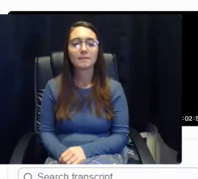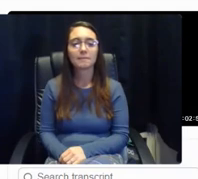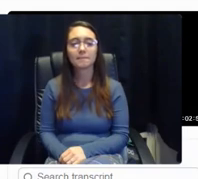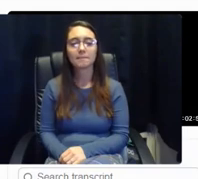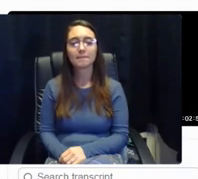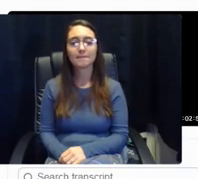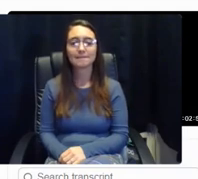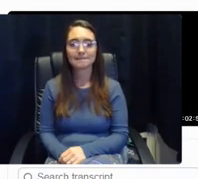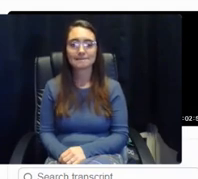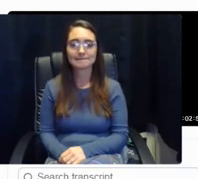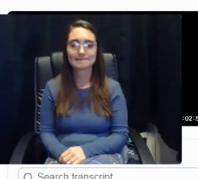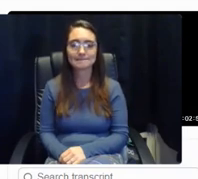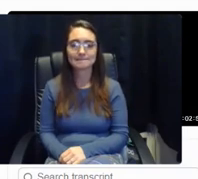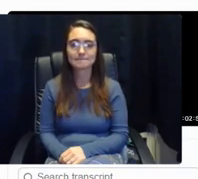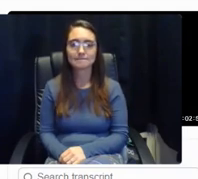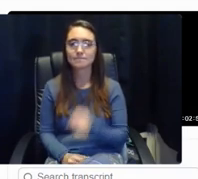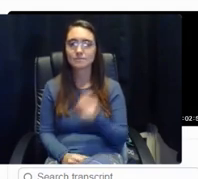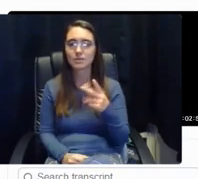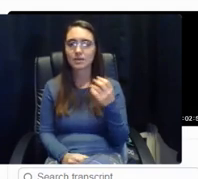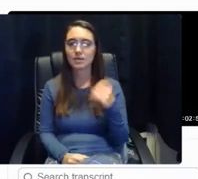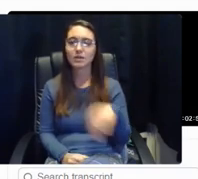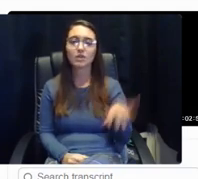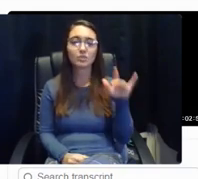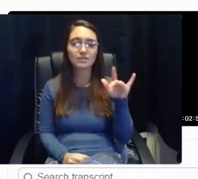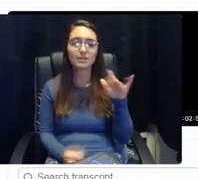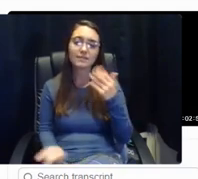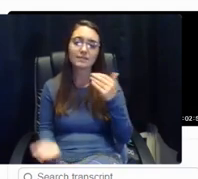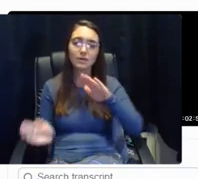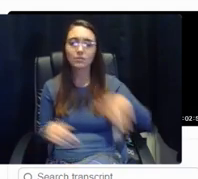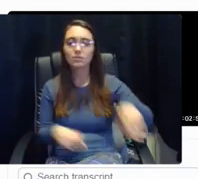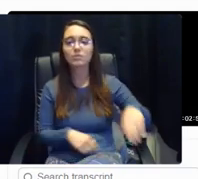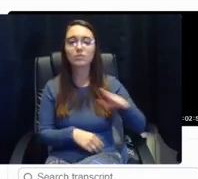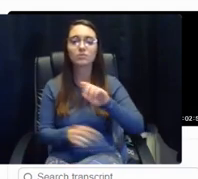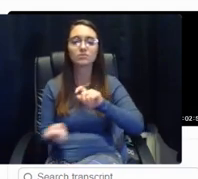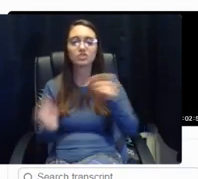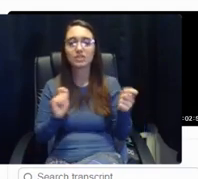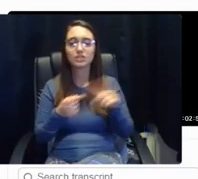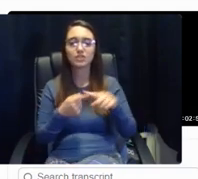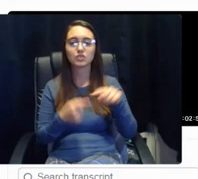from 25 now to 36? Okay,